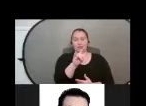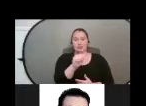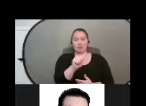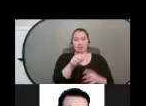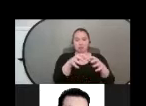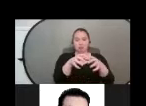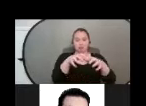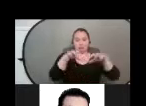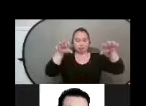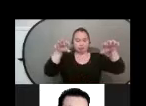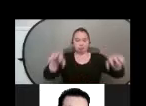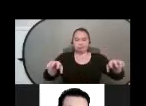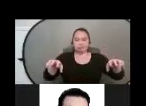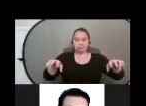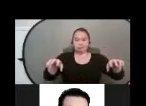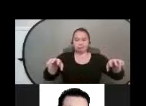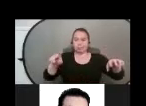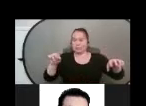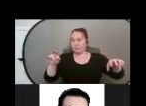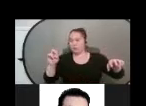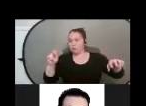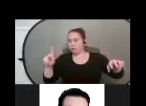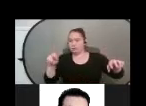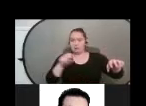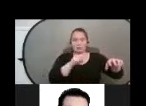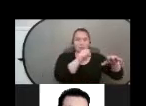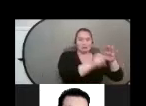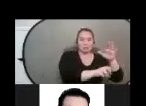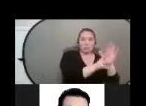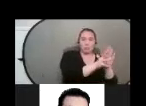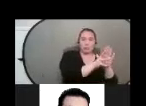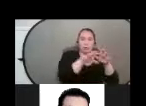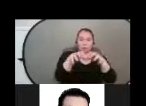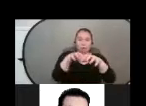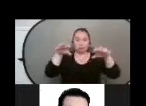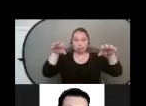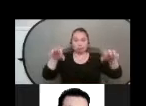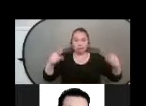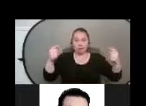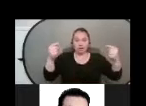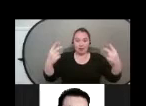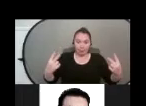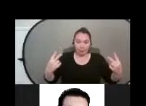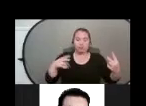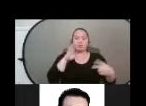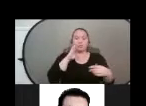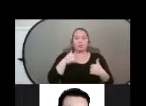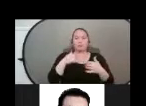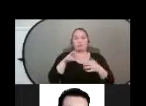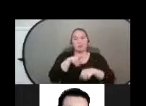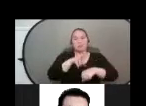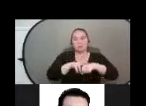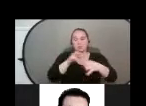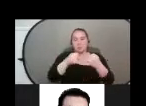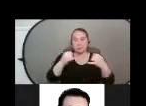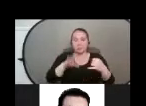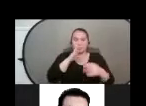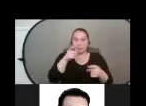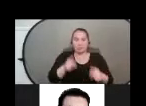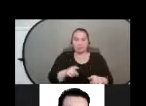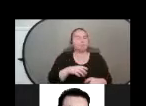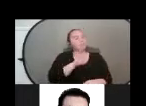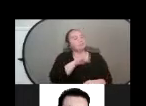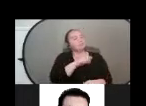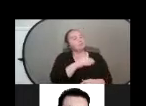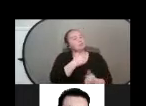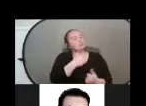I-35. You know, so there are some natural boundaries there that could apply. And can I, Carrie, did you have